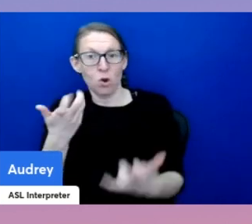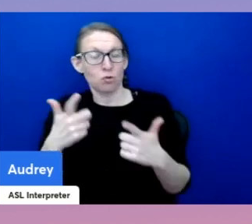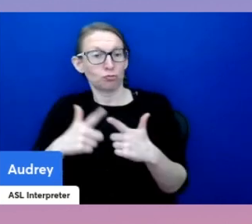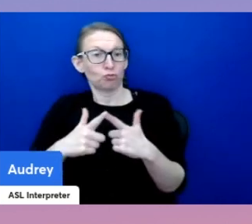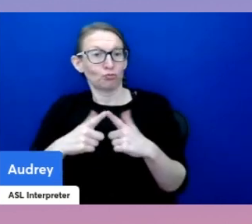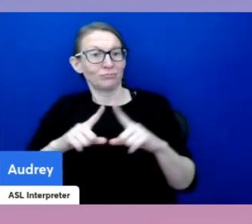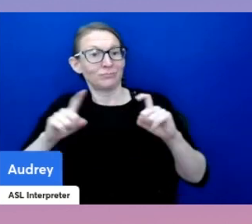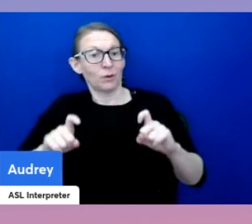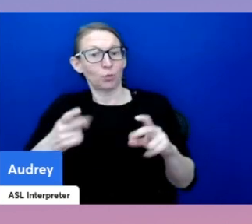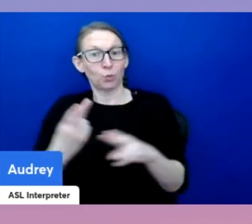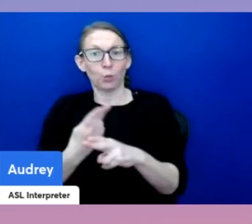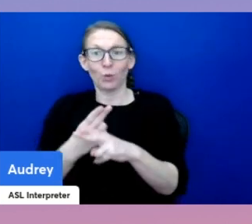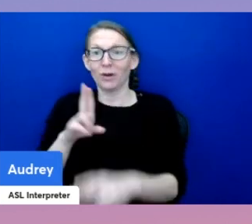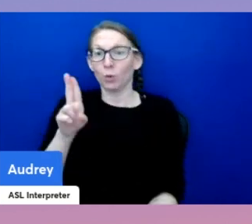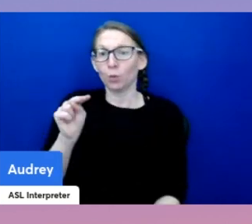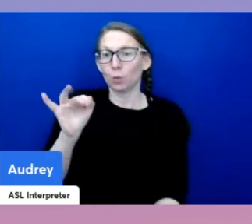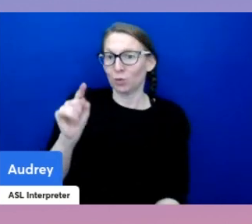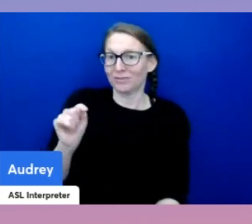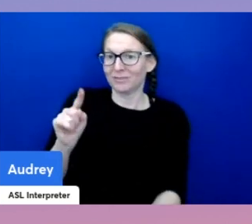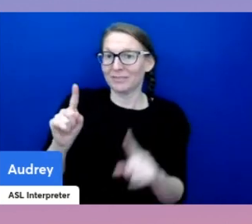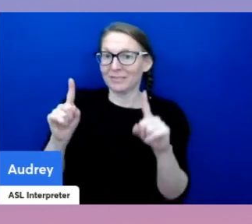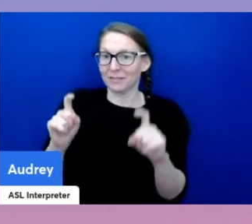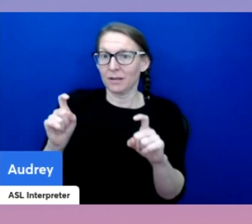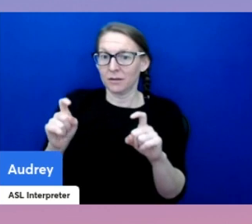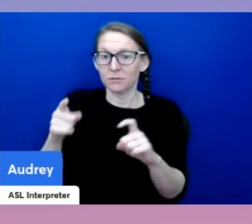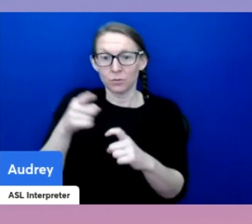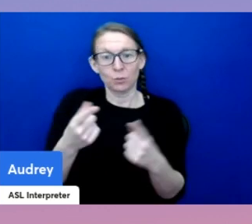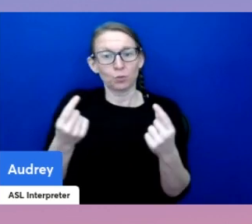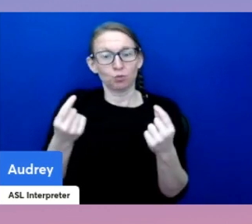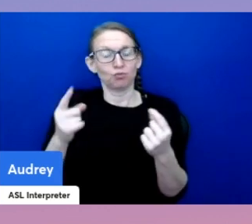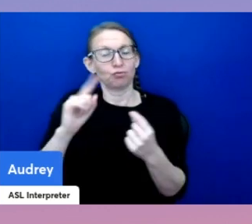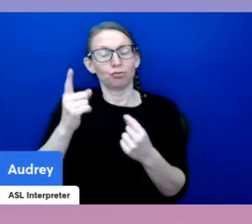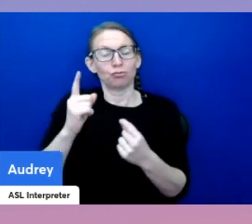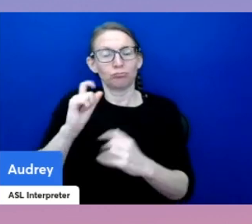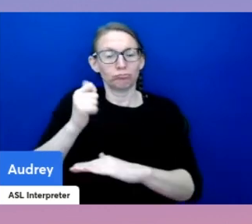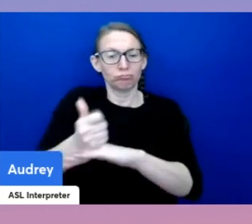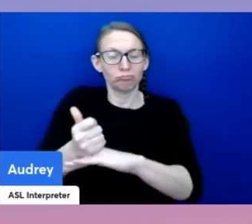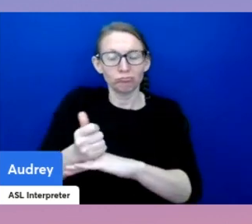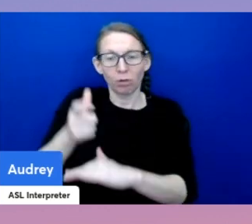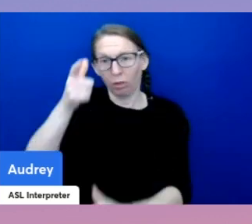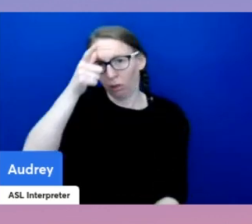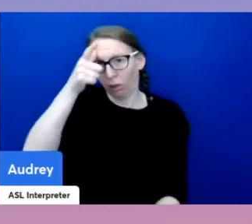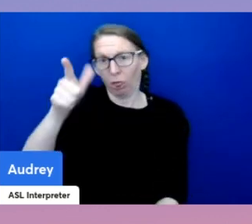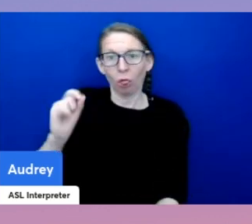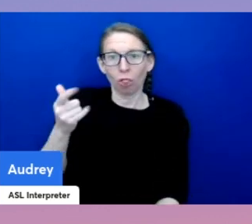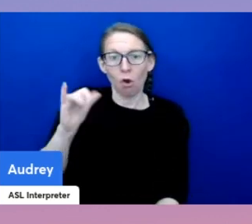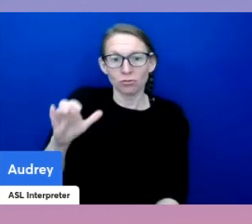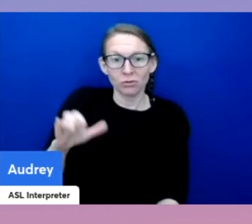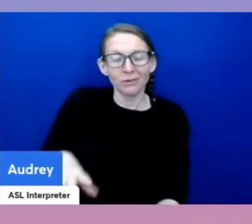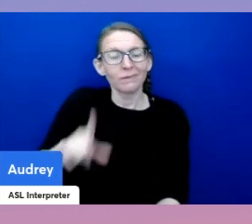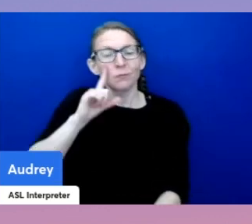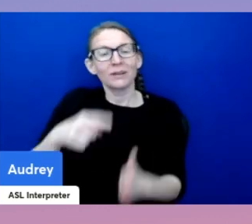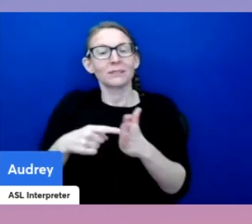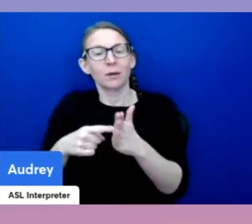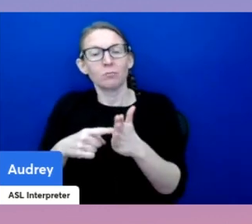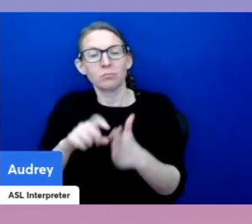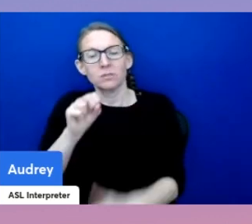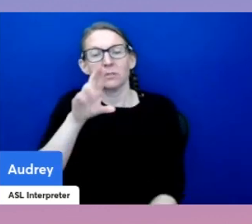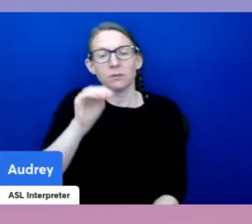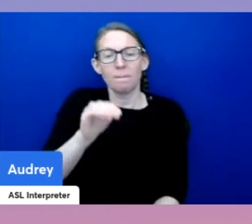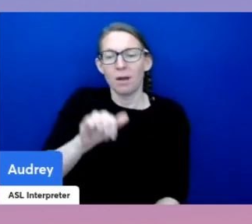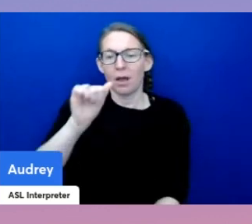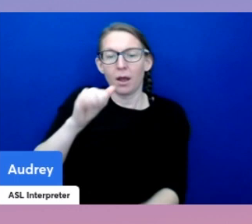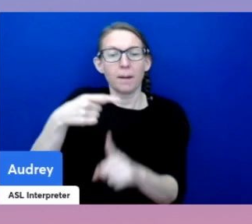unit test, you just check the logic. Yeah, for example, sum A plus B, and then you want to